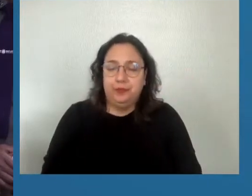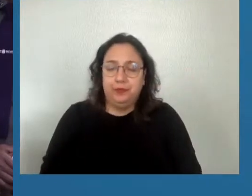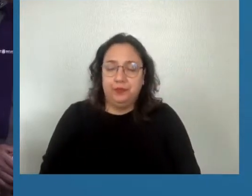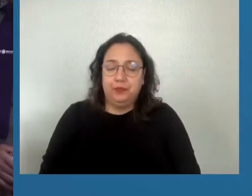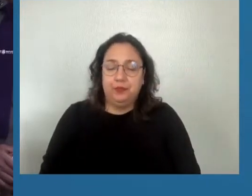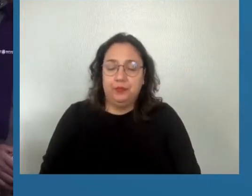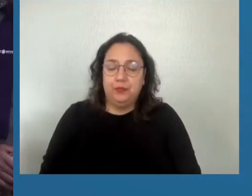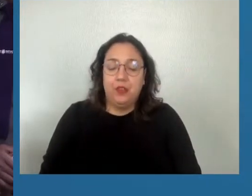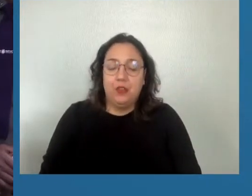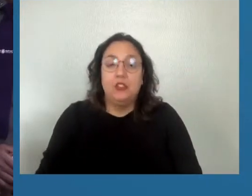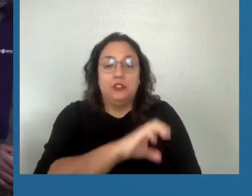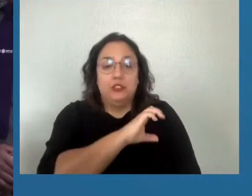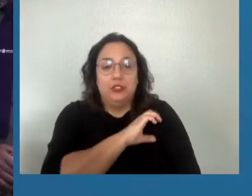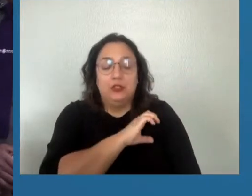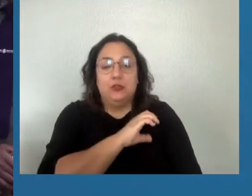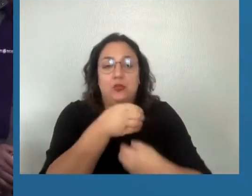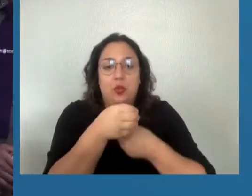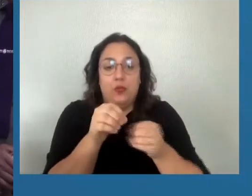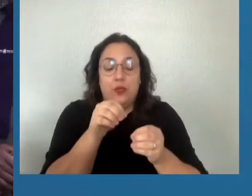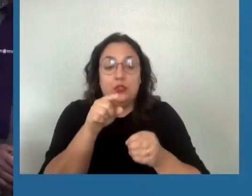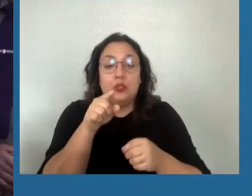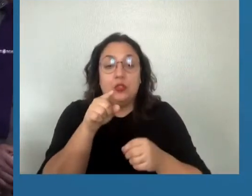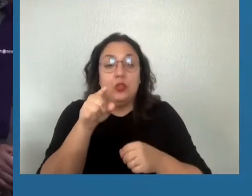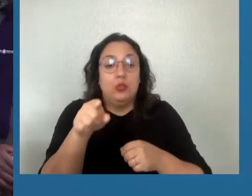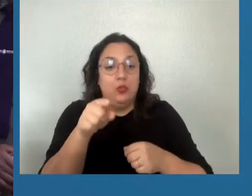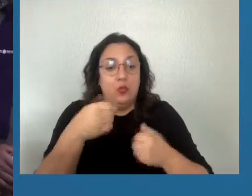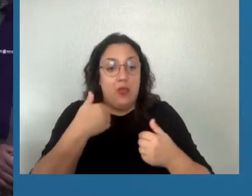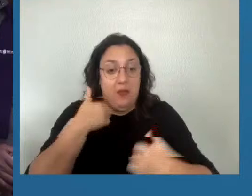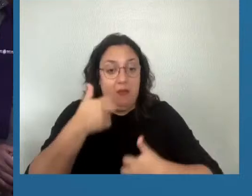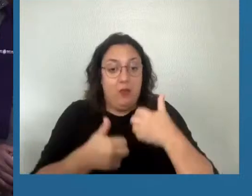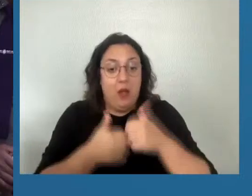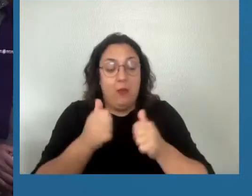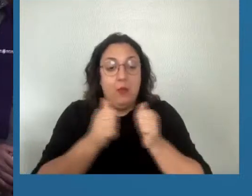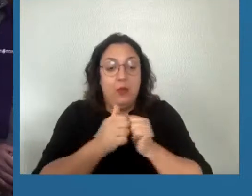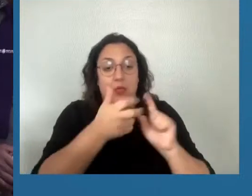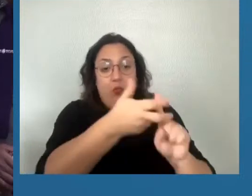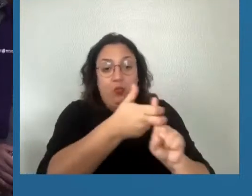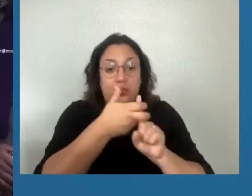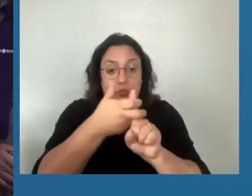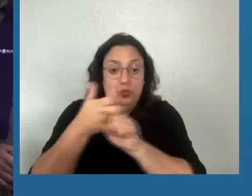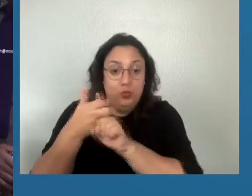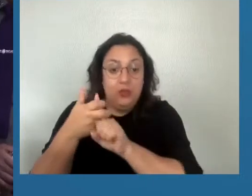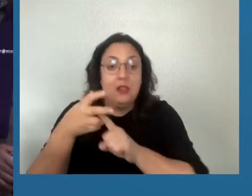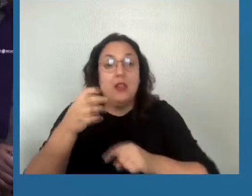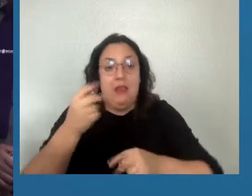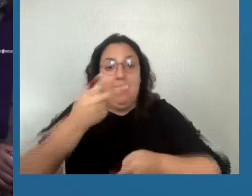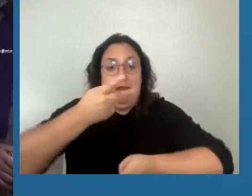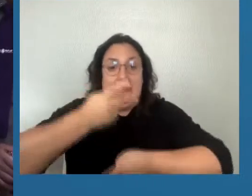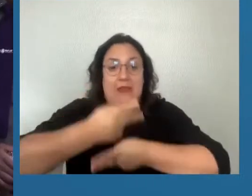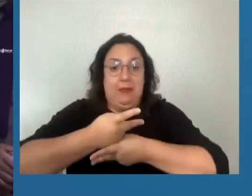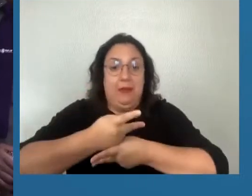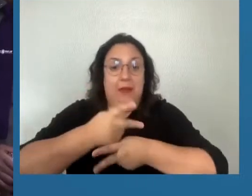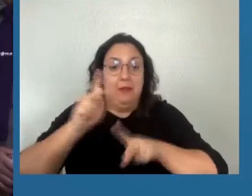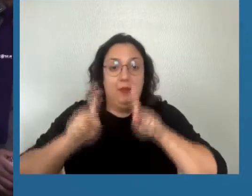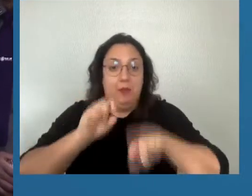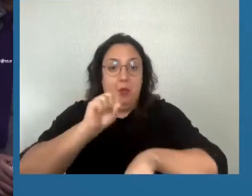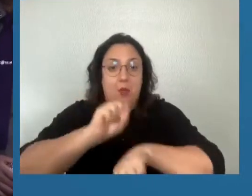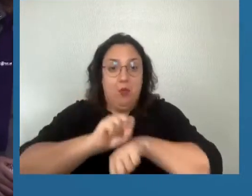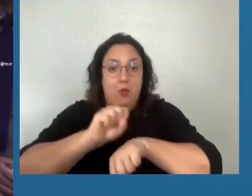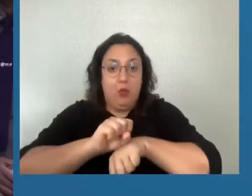you having an issue with retention and recruitment? I mean, what does the police department staffing look like as of right now? Yes.